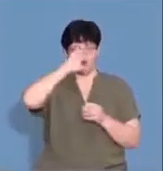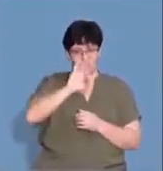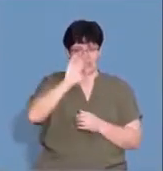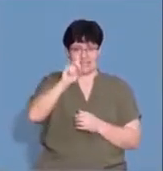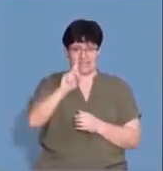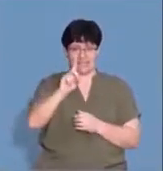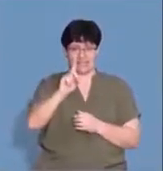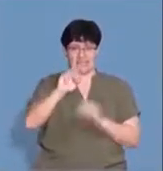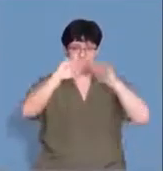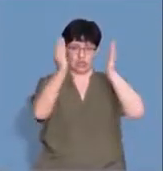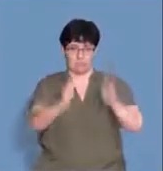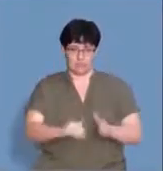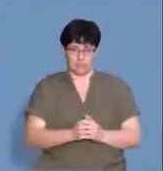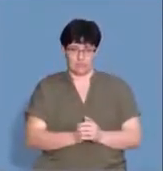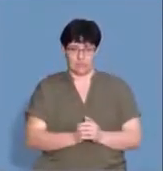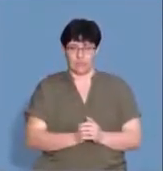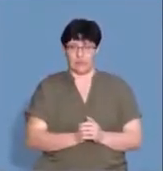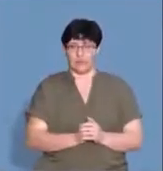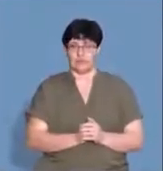shape.